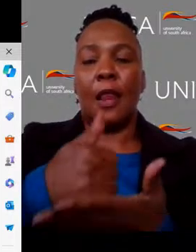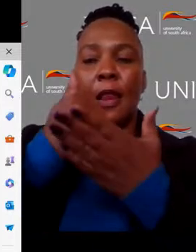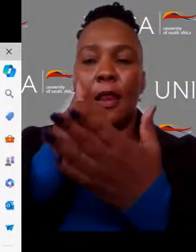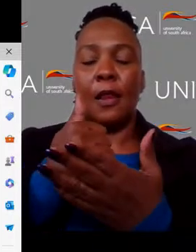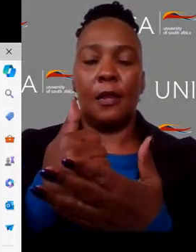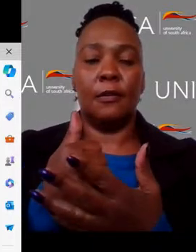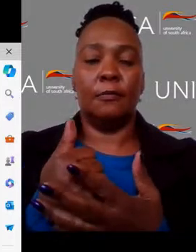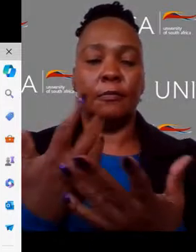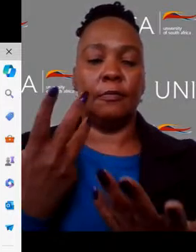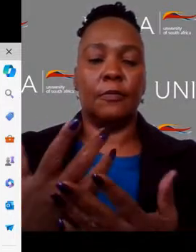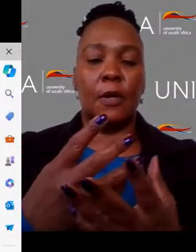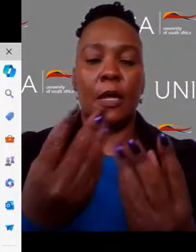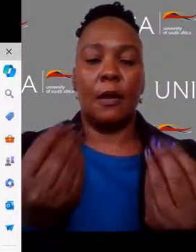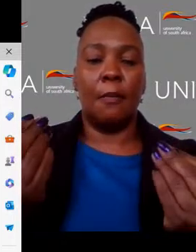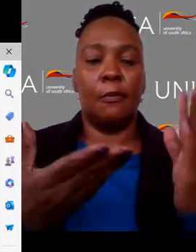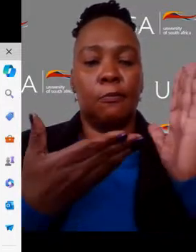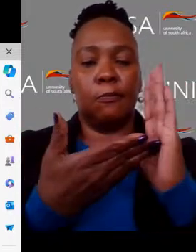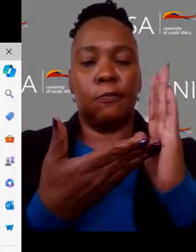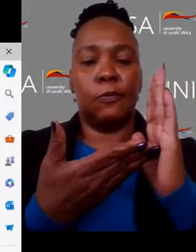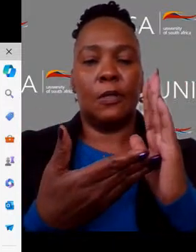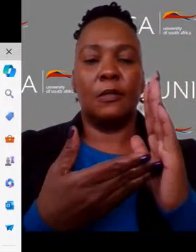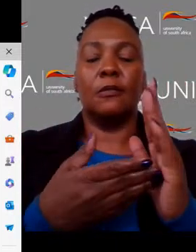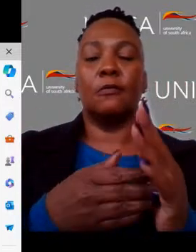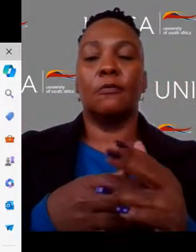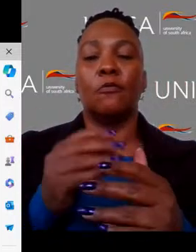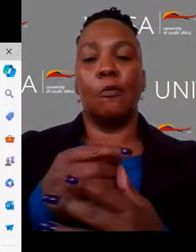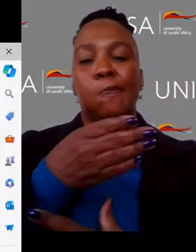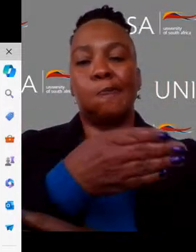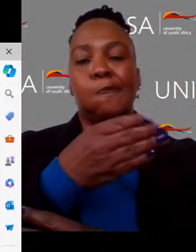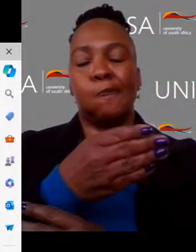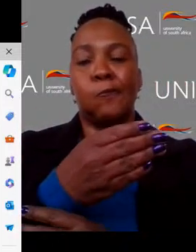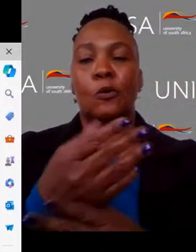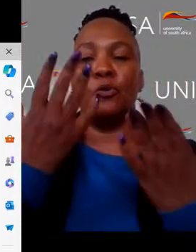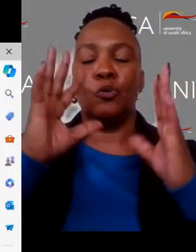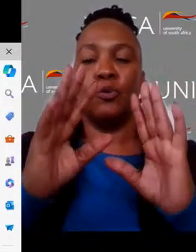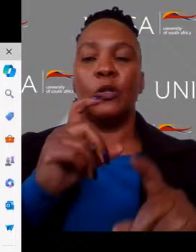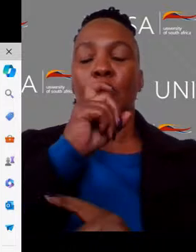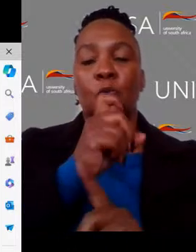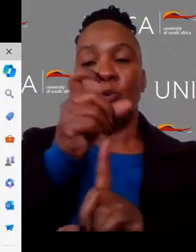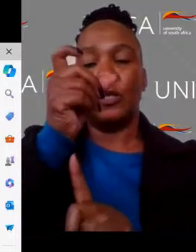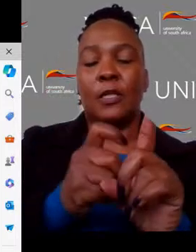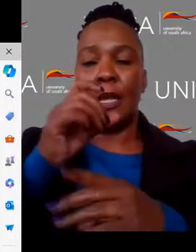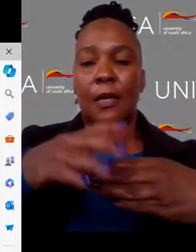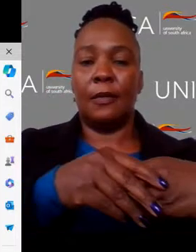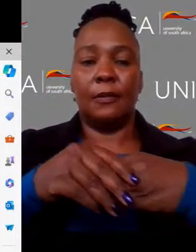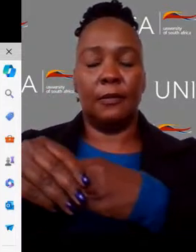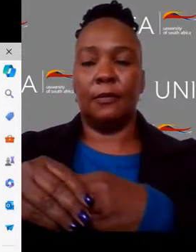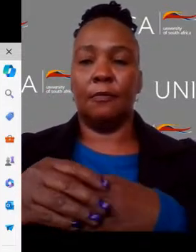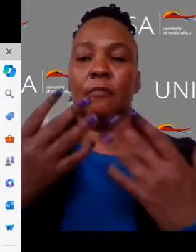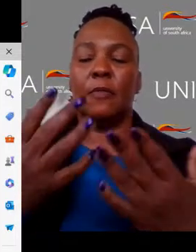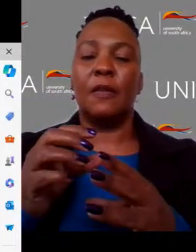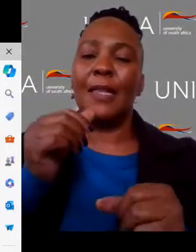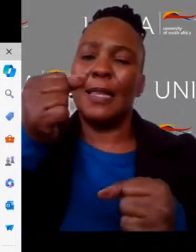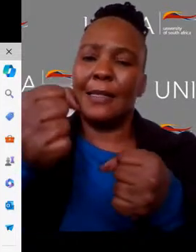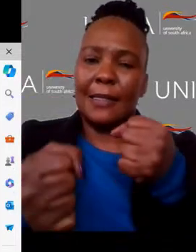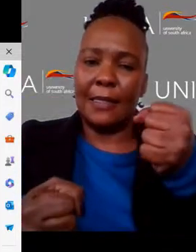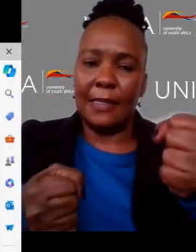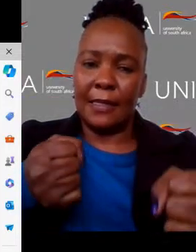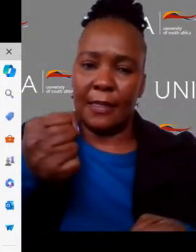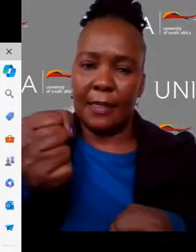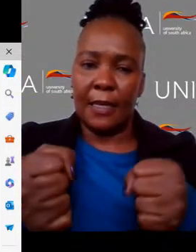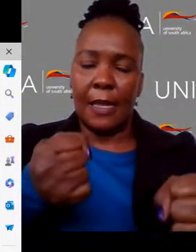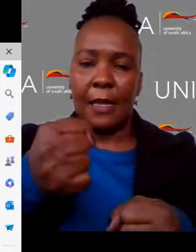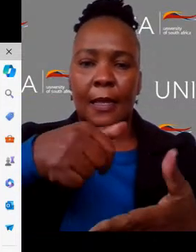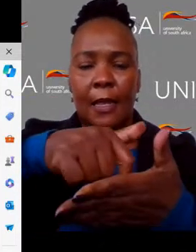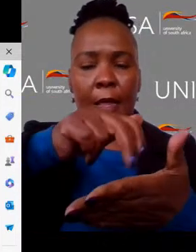the number. It's also available in the student user guide. So guys, if you struggle with the app in